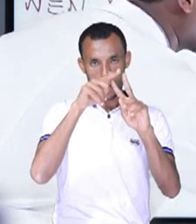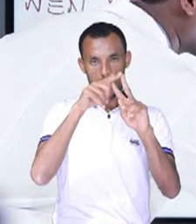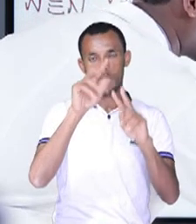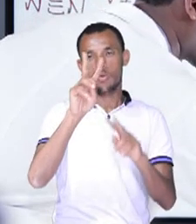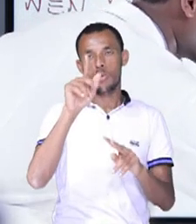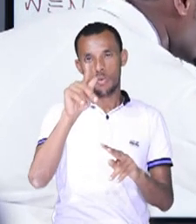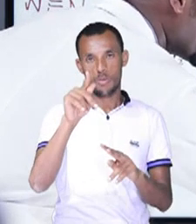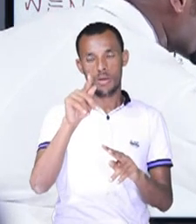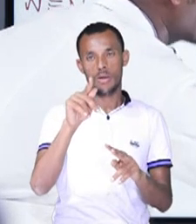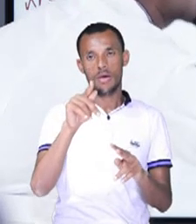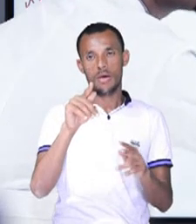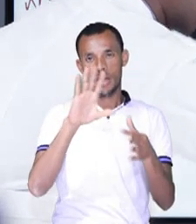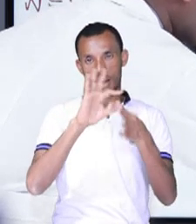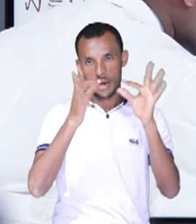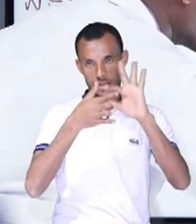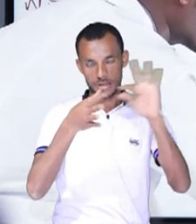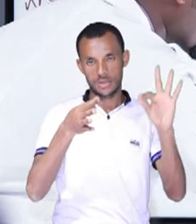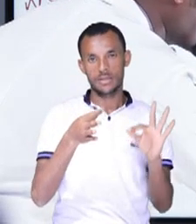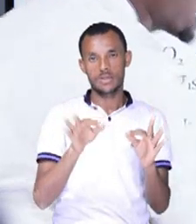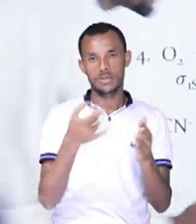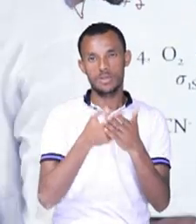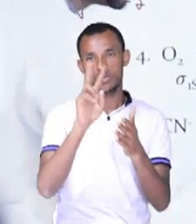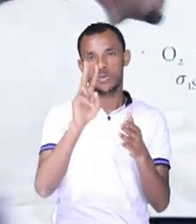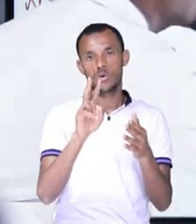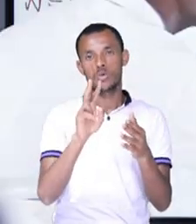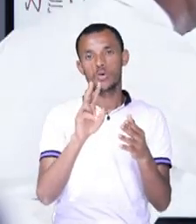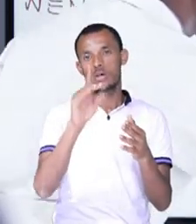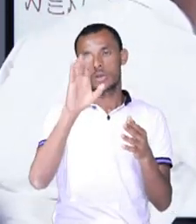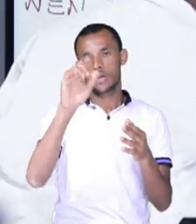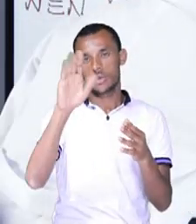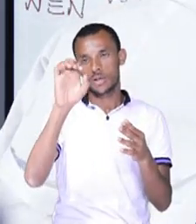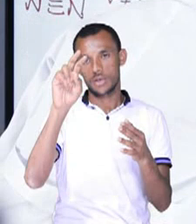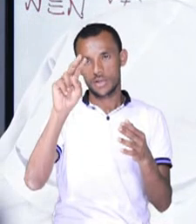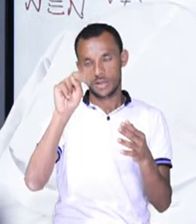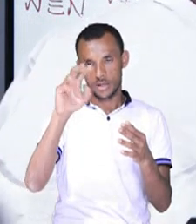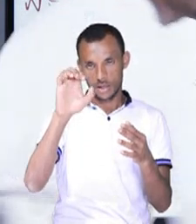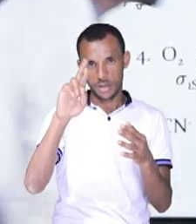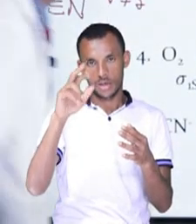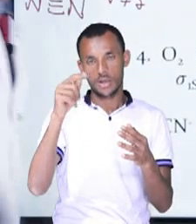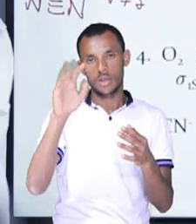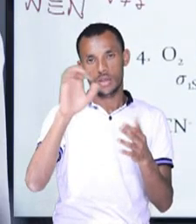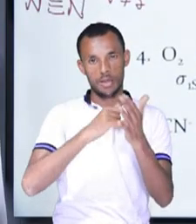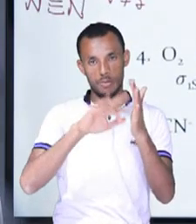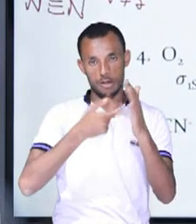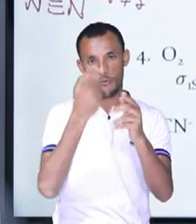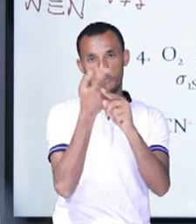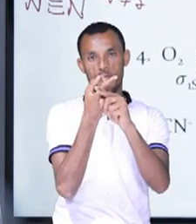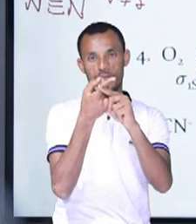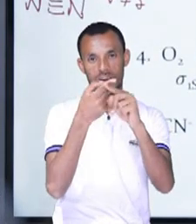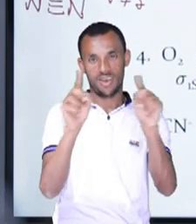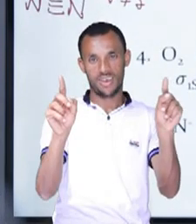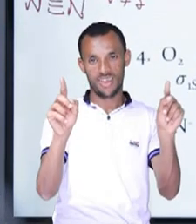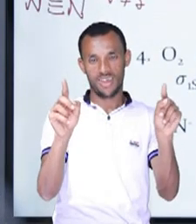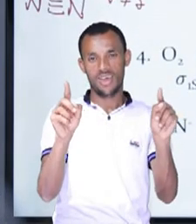pi star. Pi 2p and another pi 2p. These two are degenerate. Again, these two are degenerate. Degenerate means what? The